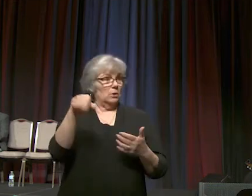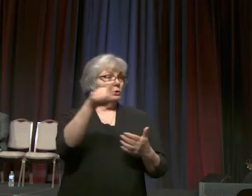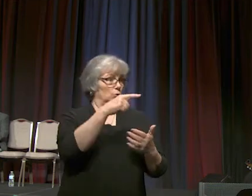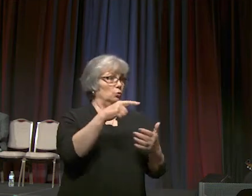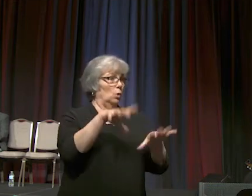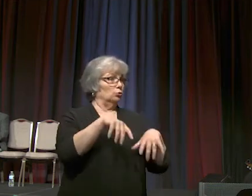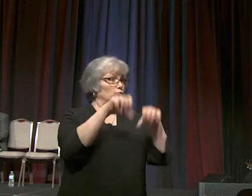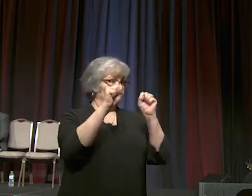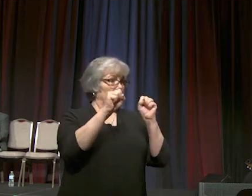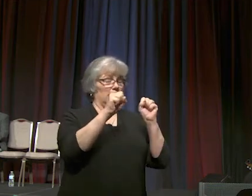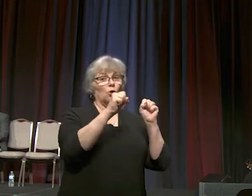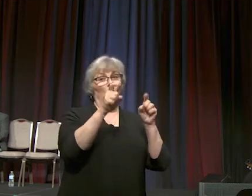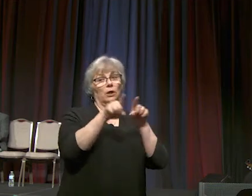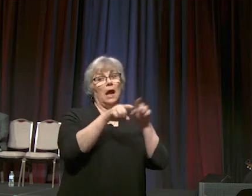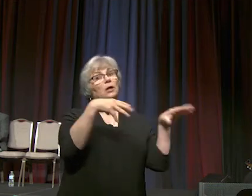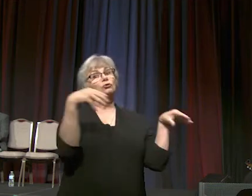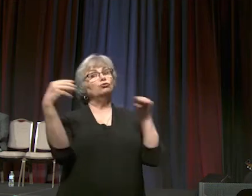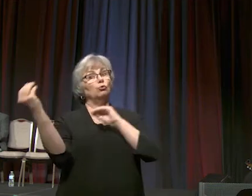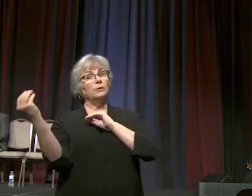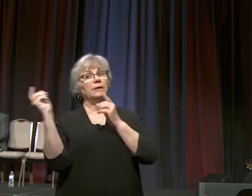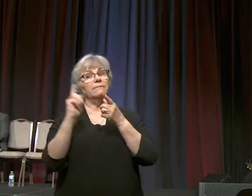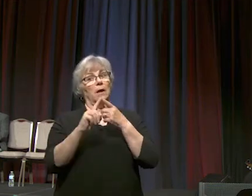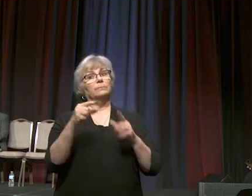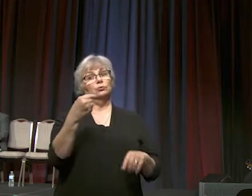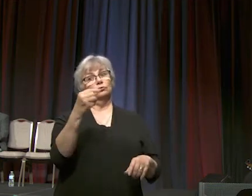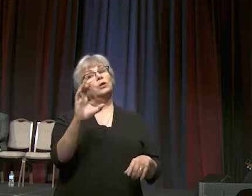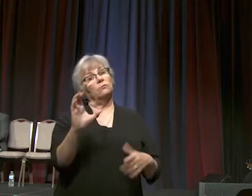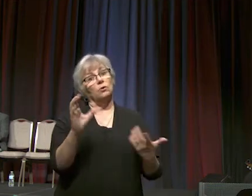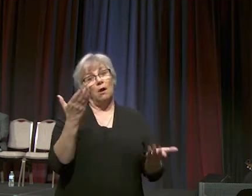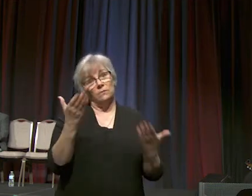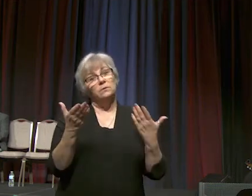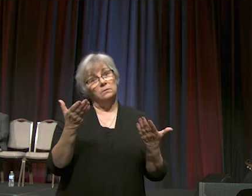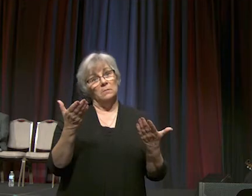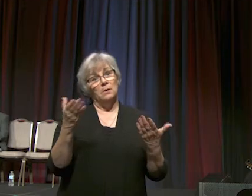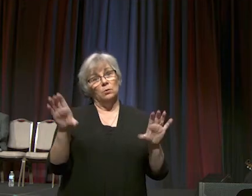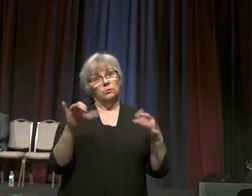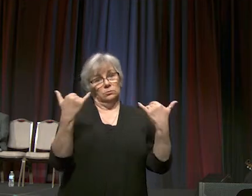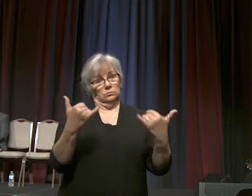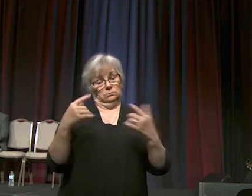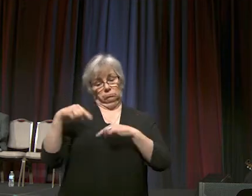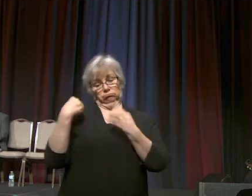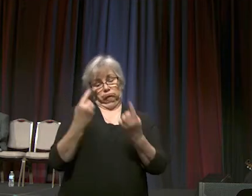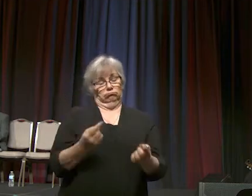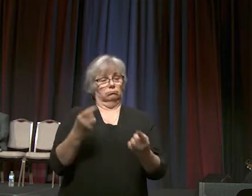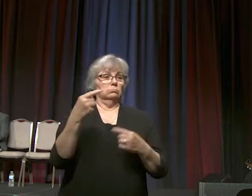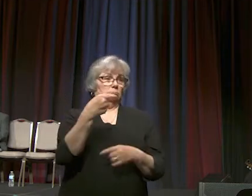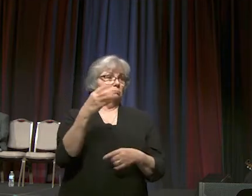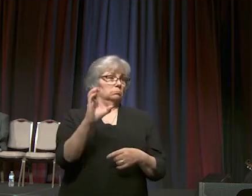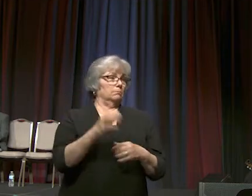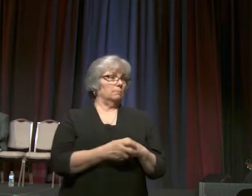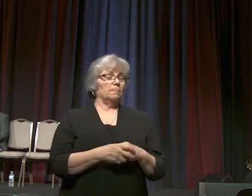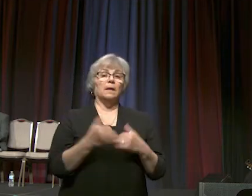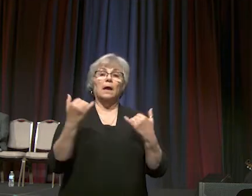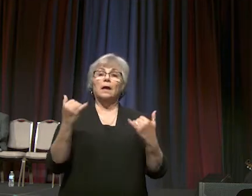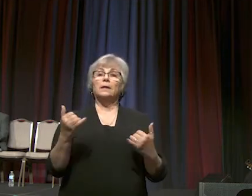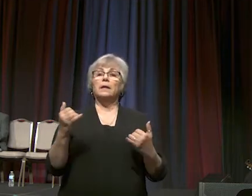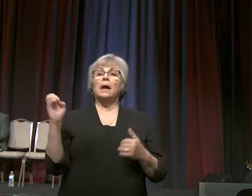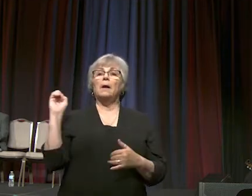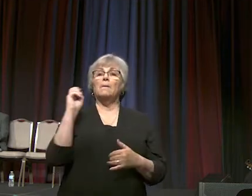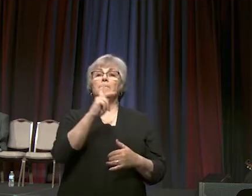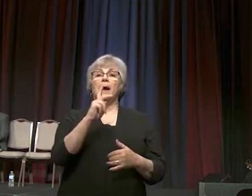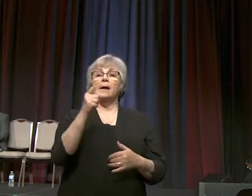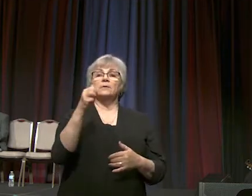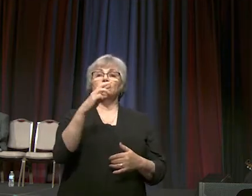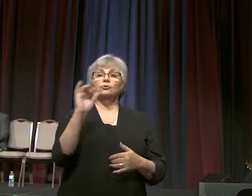take on as we lead up to General Conference. And so now I'm going to turn it back to Gary